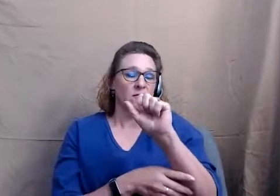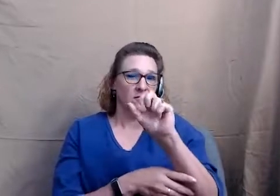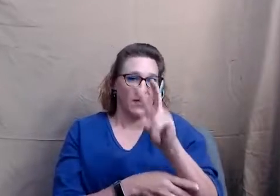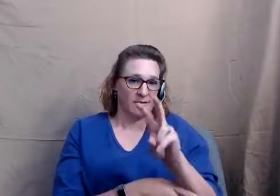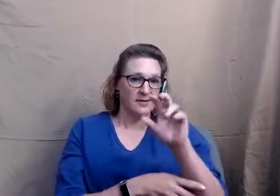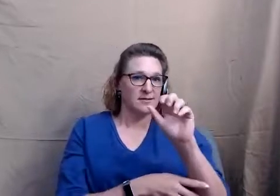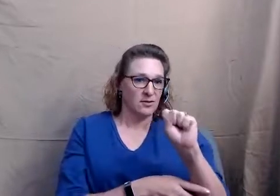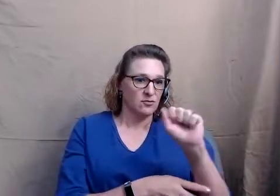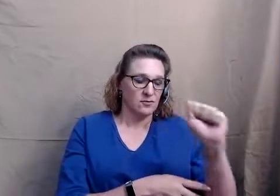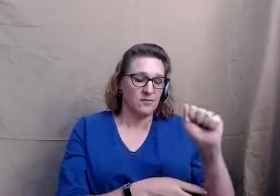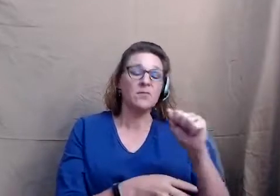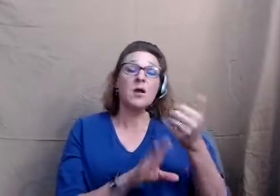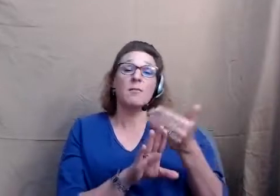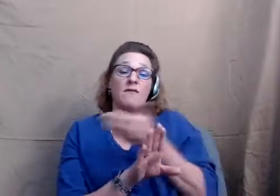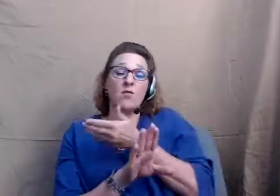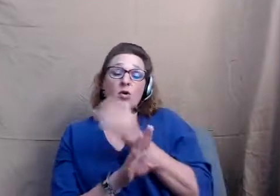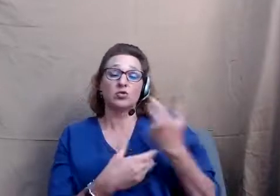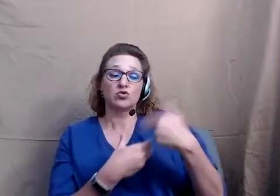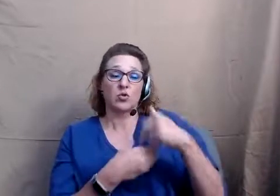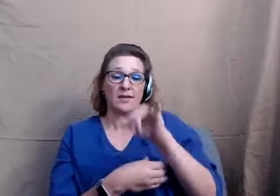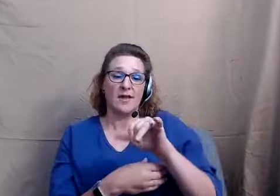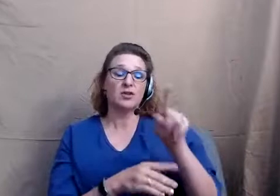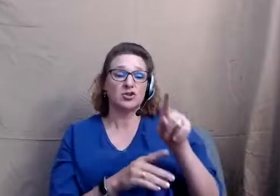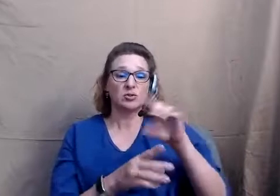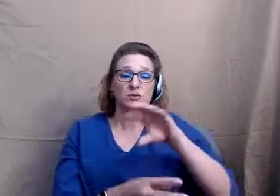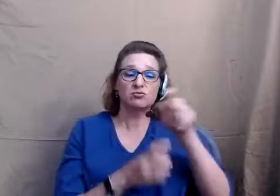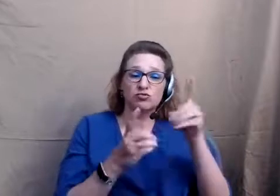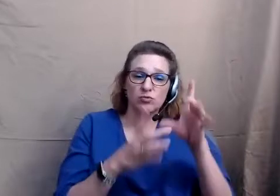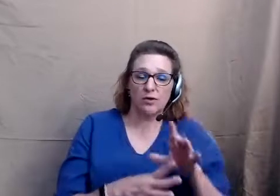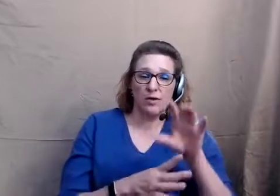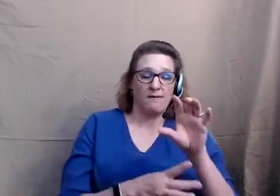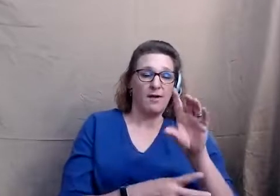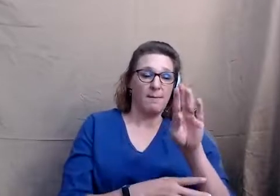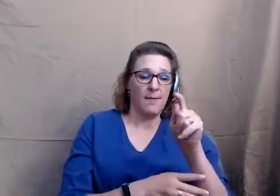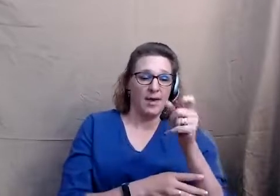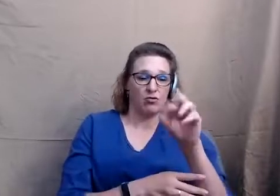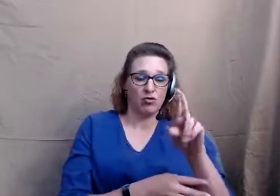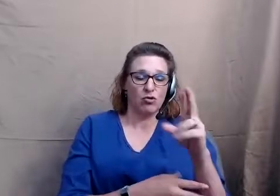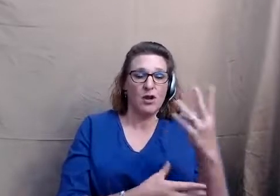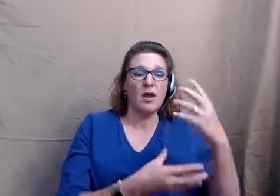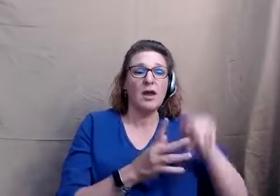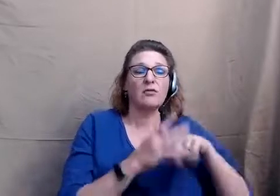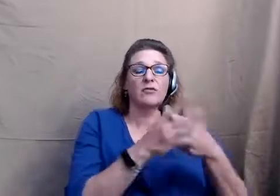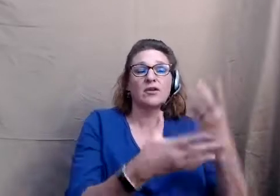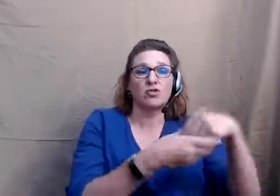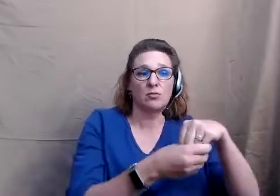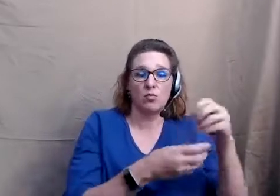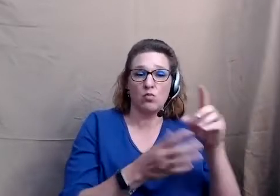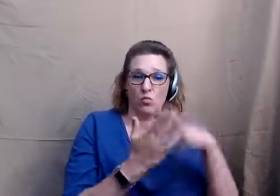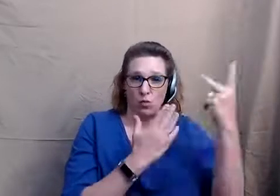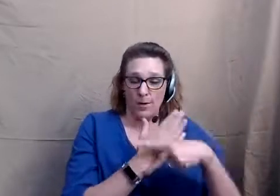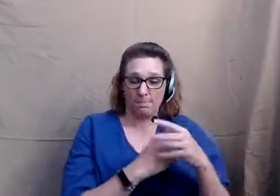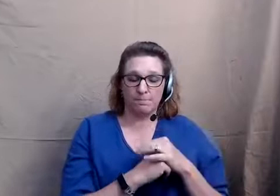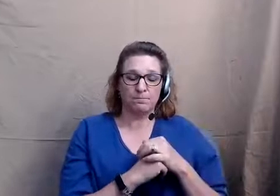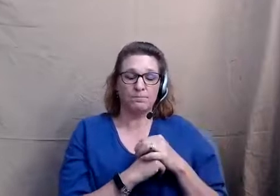joining SCADVASA, she was the Executive Director of a batterer intervention program that offered services in 17 South Carolina counties. She